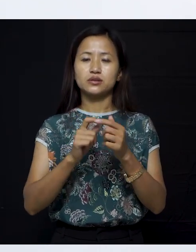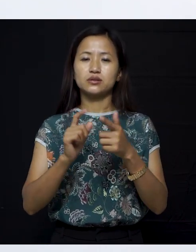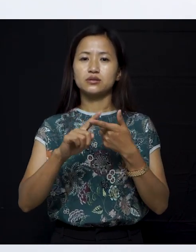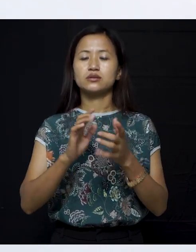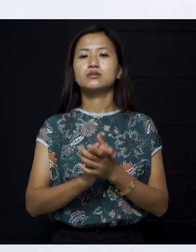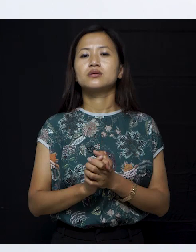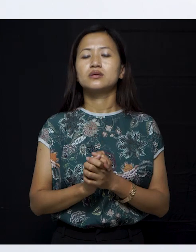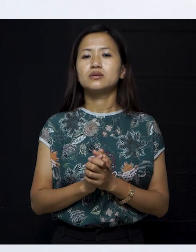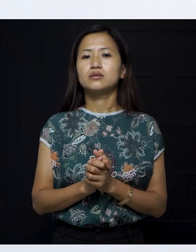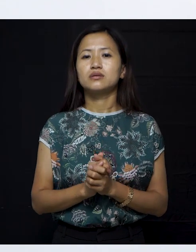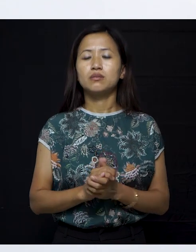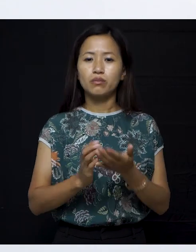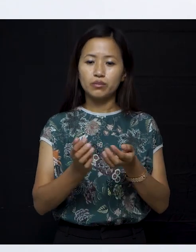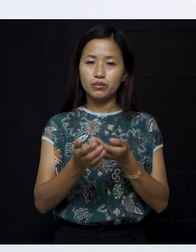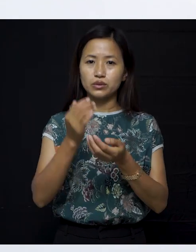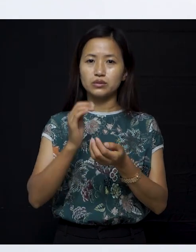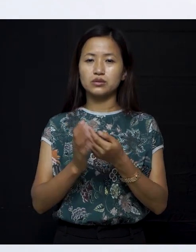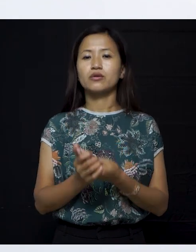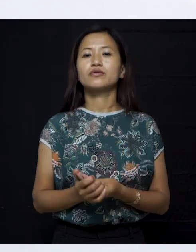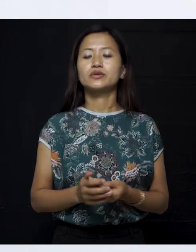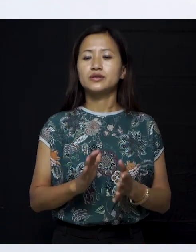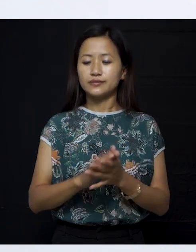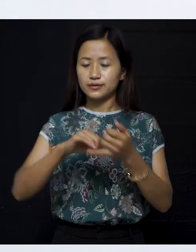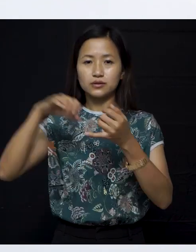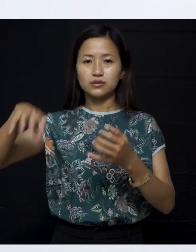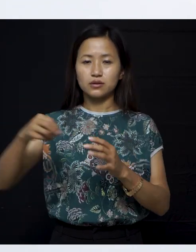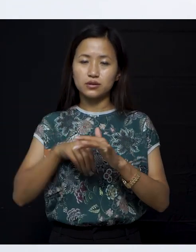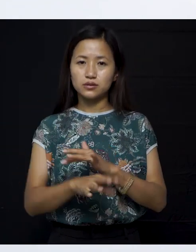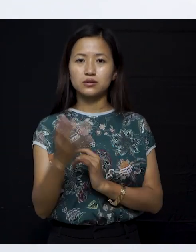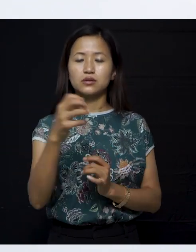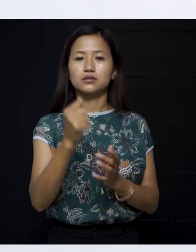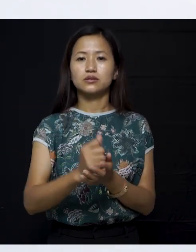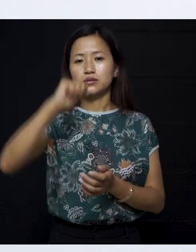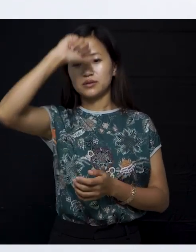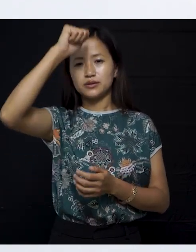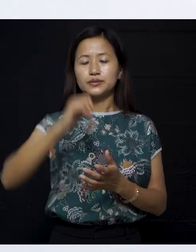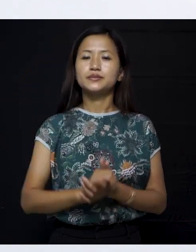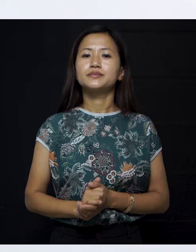country. However, most of the princely states were under the control of India.